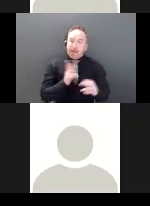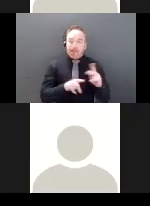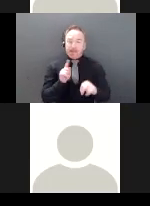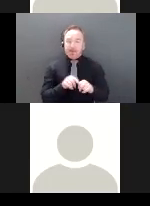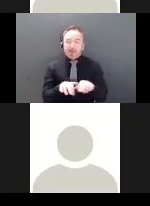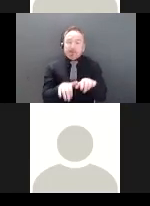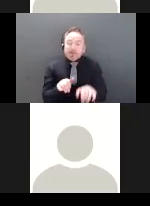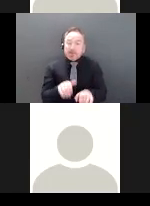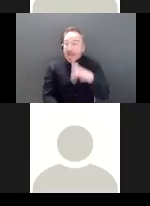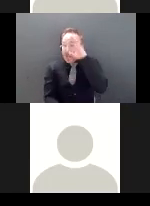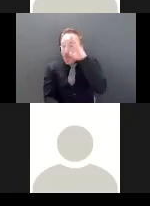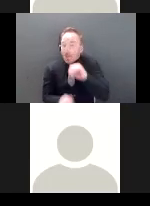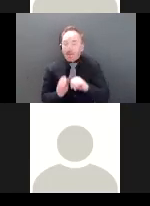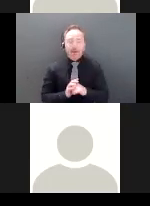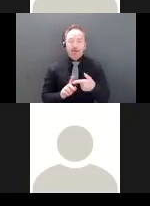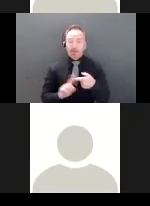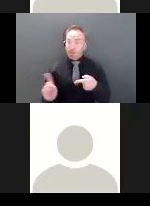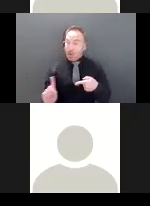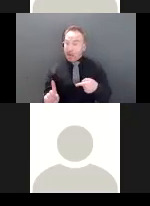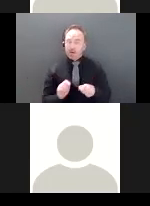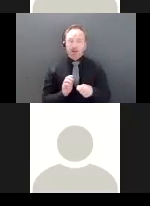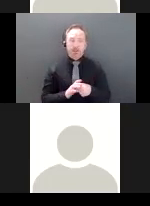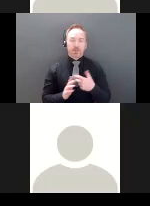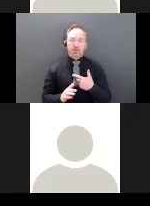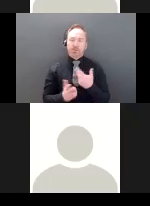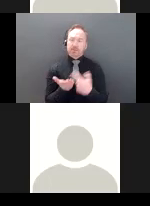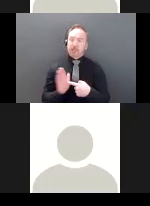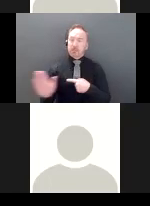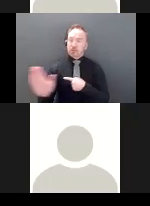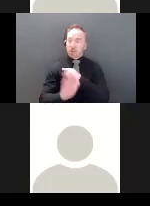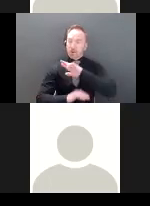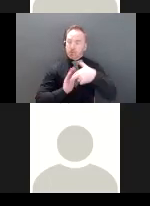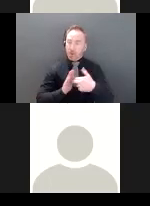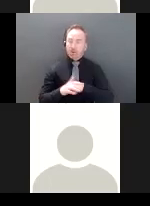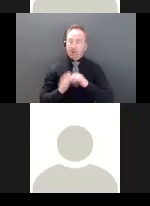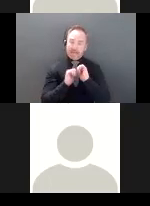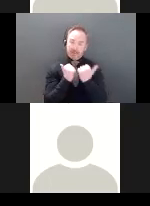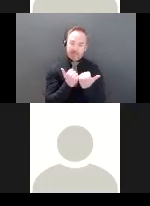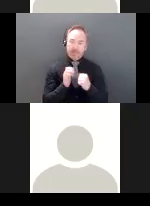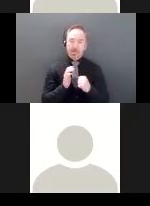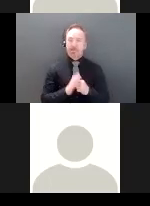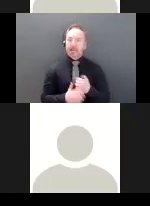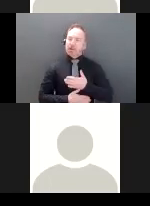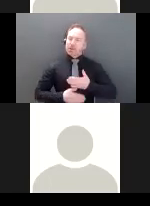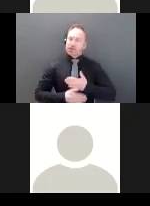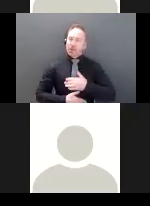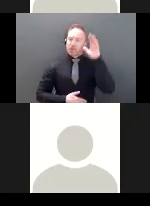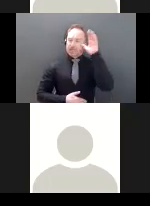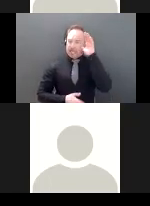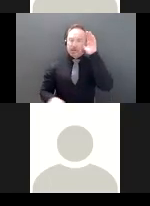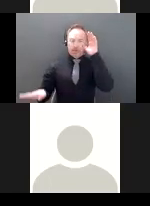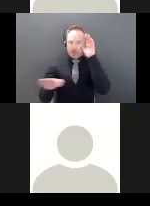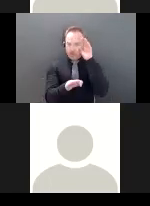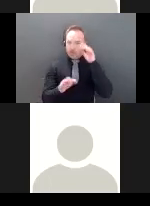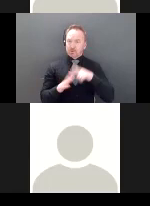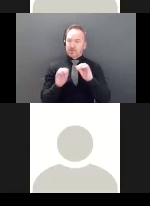area that you're from, you've noted what your role is or your agency, but I'd love to hear if you are connected with an agency. I know